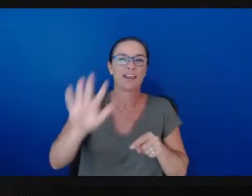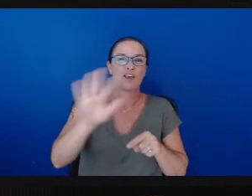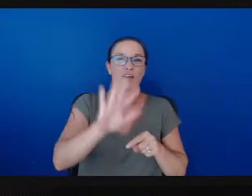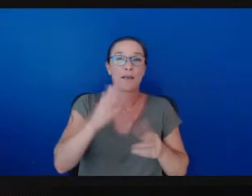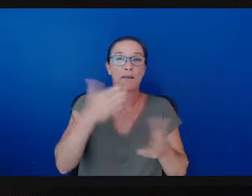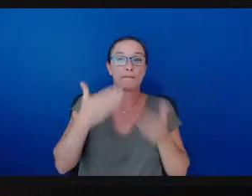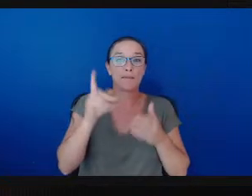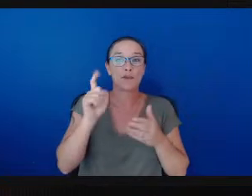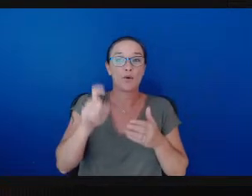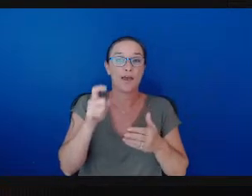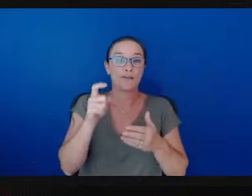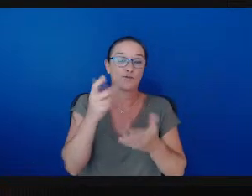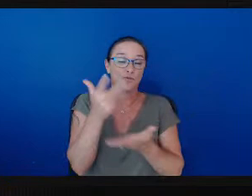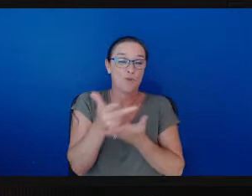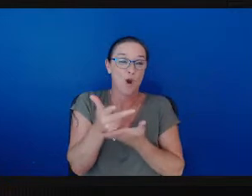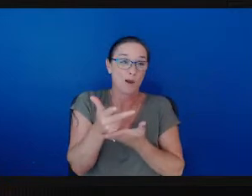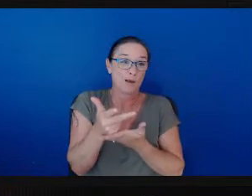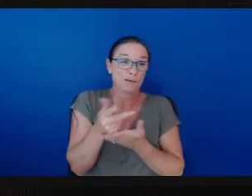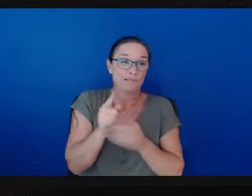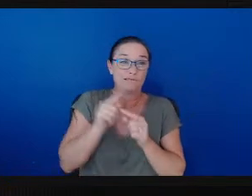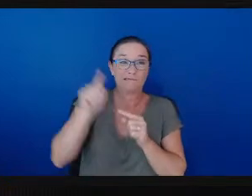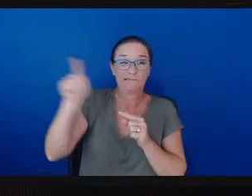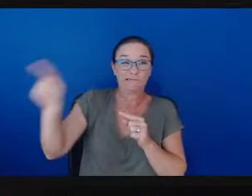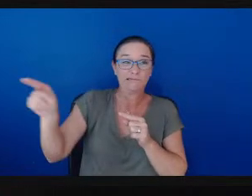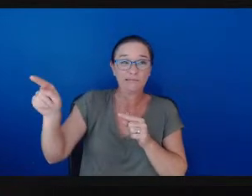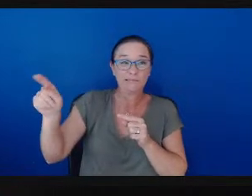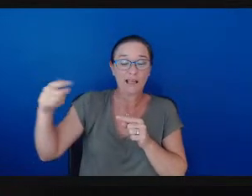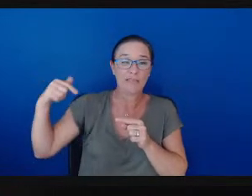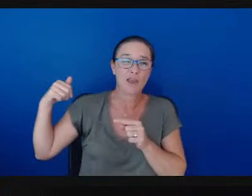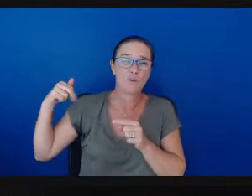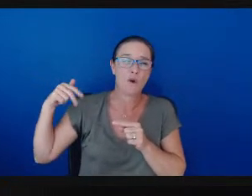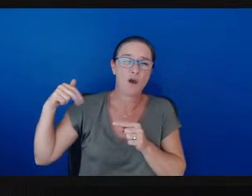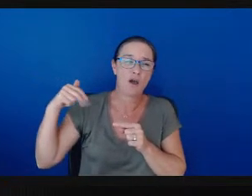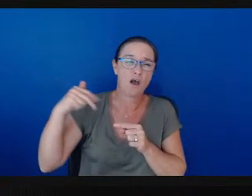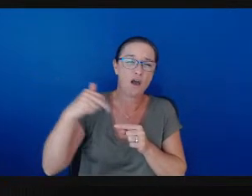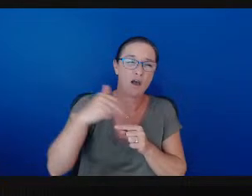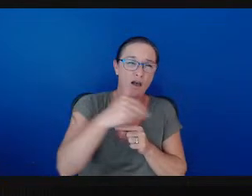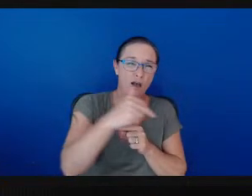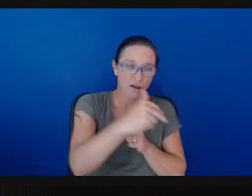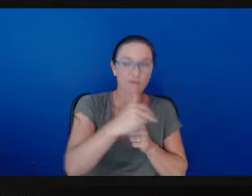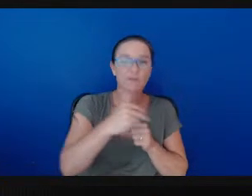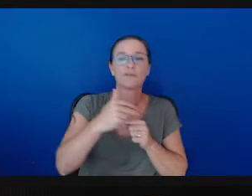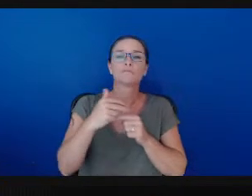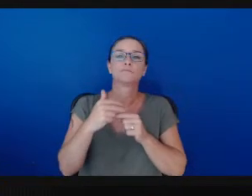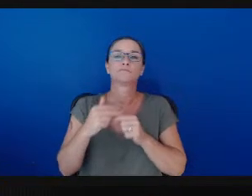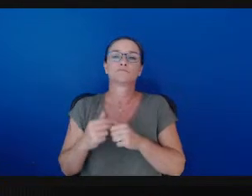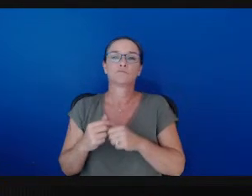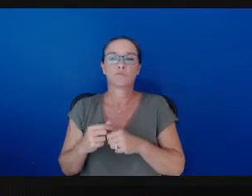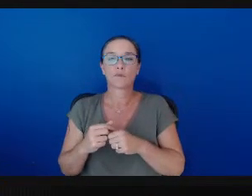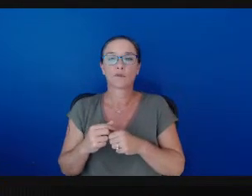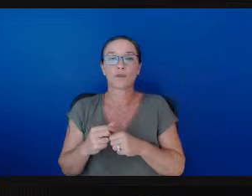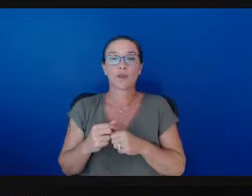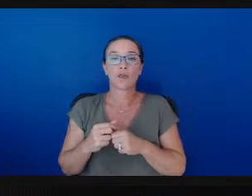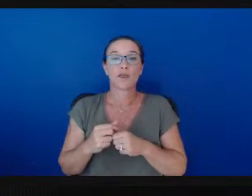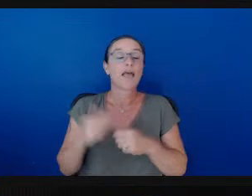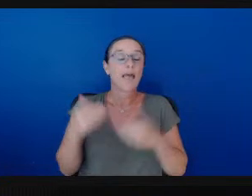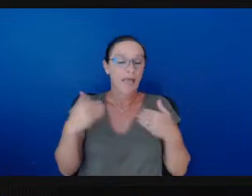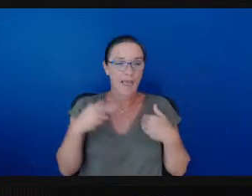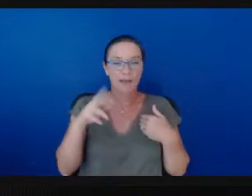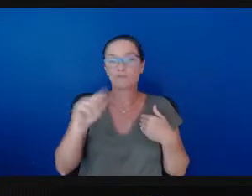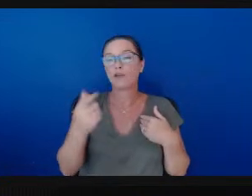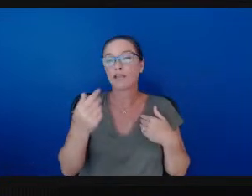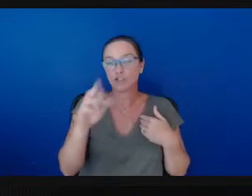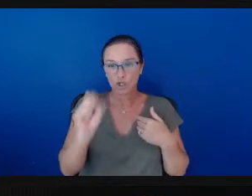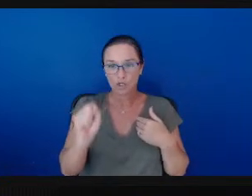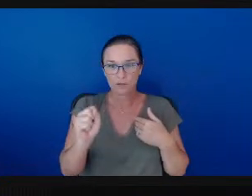park who knows exactly where, and then walk to where you can from wherever you're able to park, is how it's going. Rangers are directing traffic. They'll direct you to